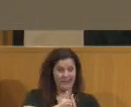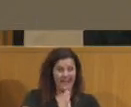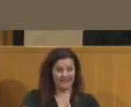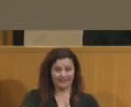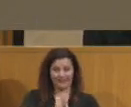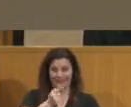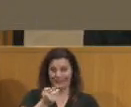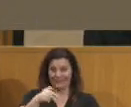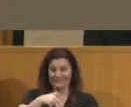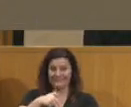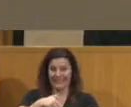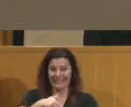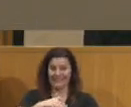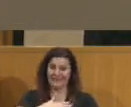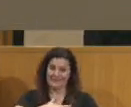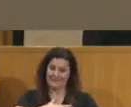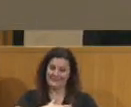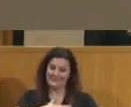remarks.